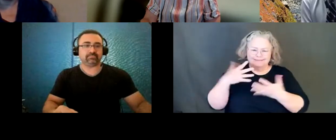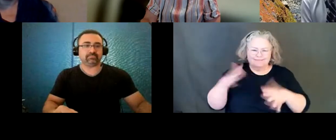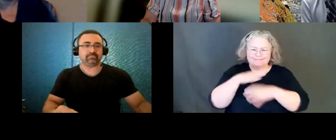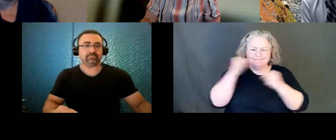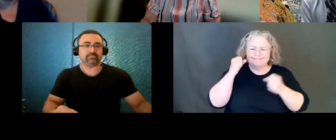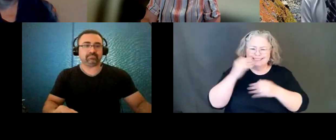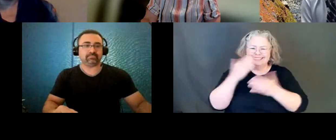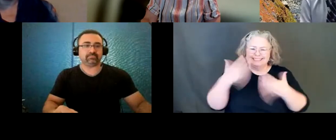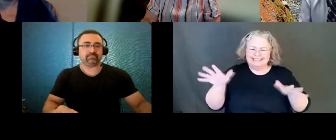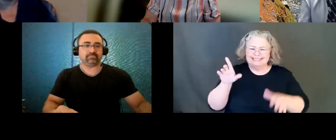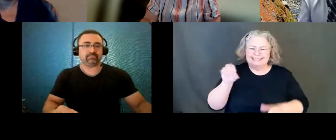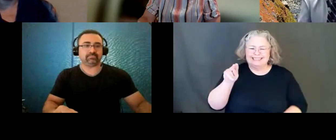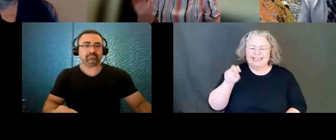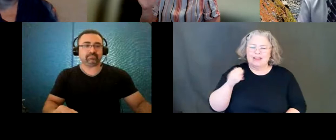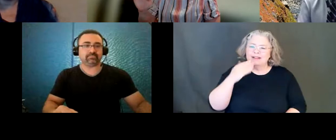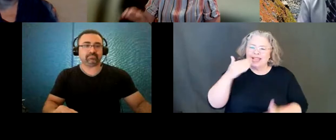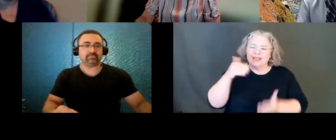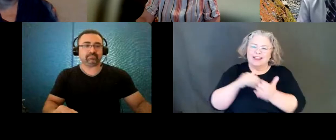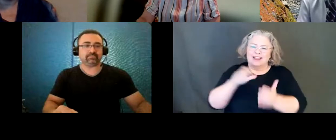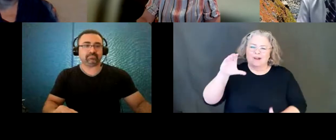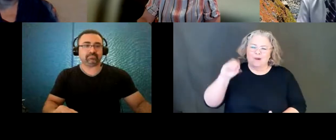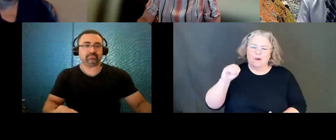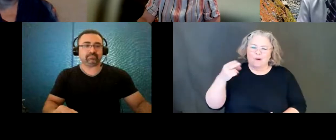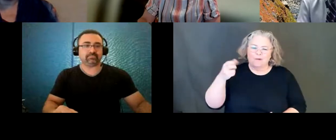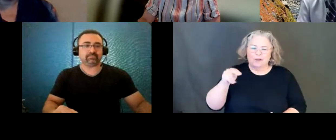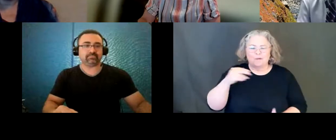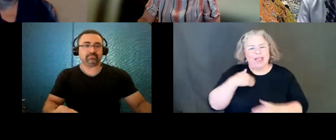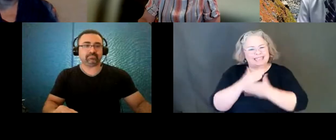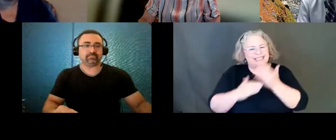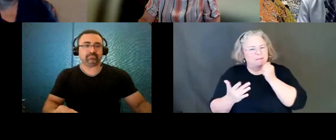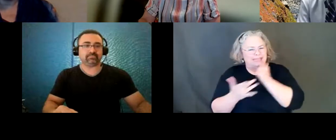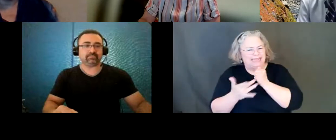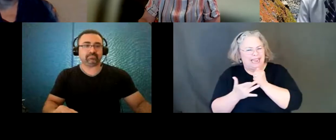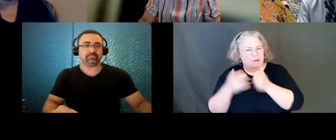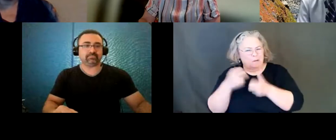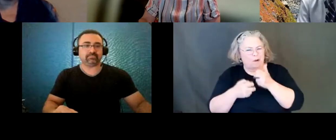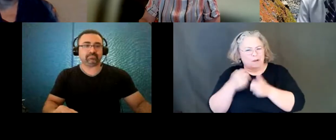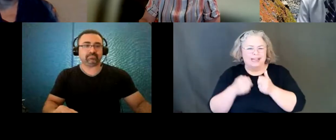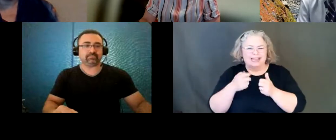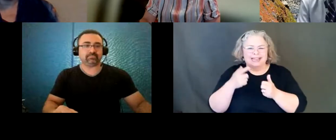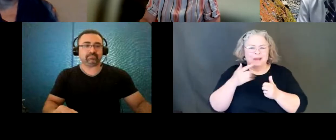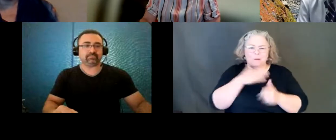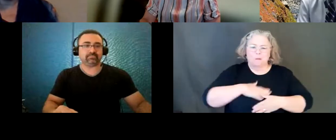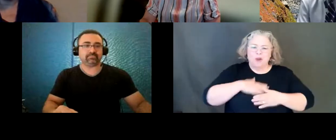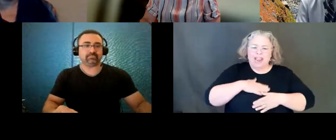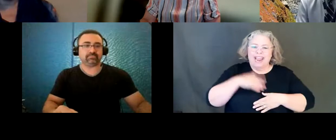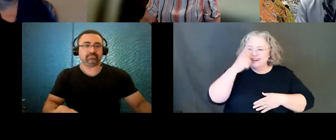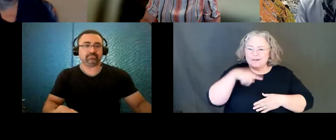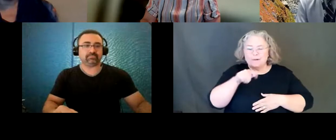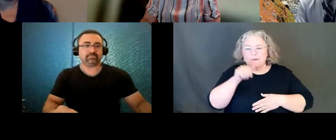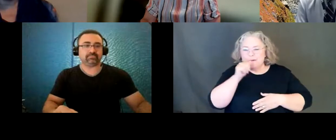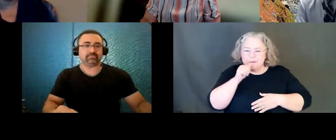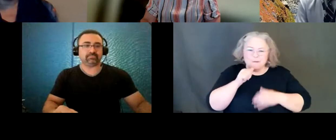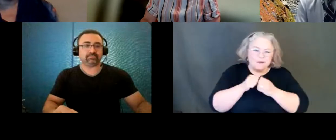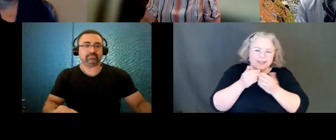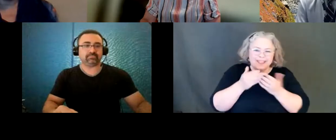Appreciate that, Dr. Cohen, and big thank you to our team. We've had some technical difficulties, so appreciate you all rolling with things